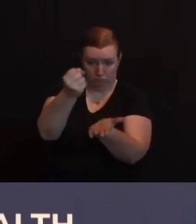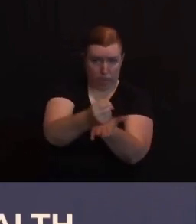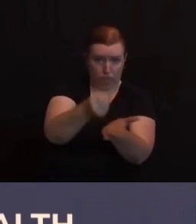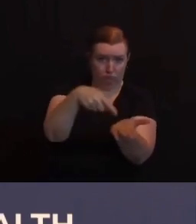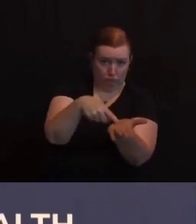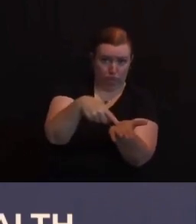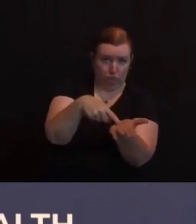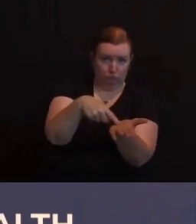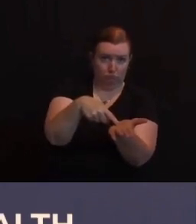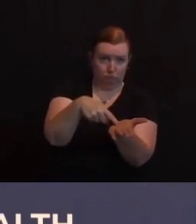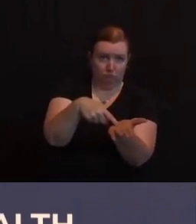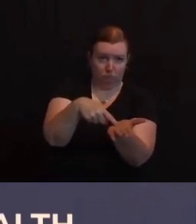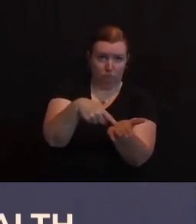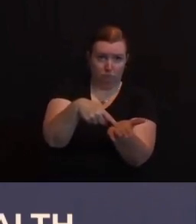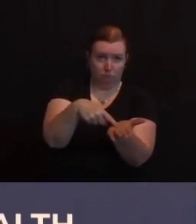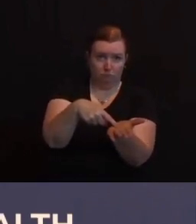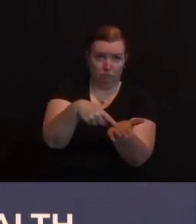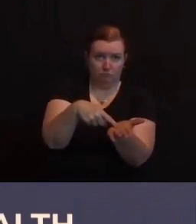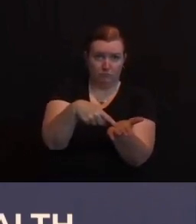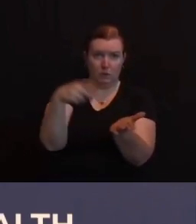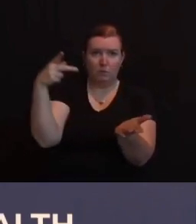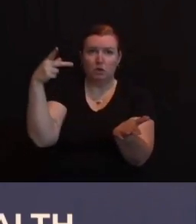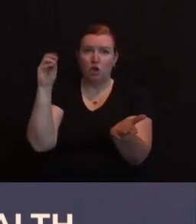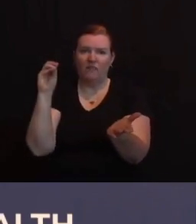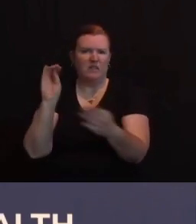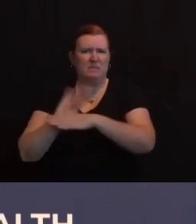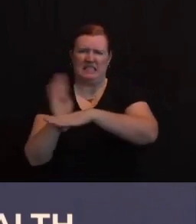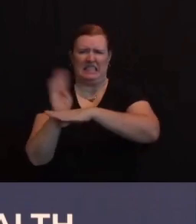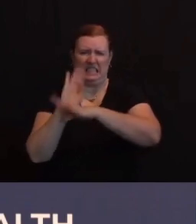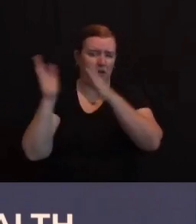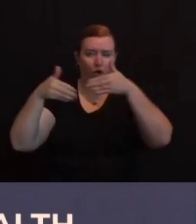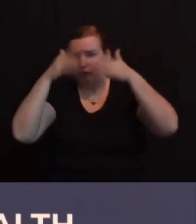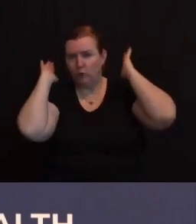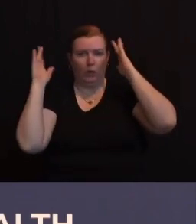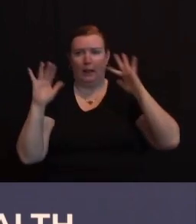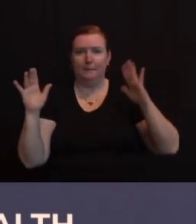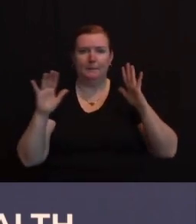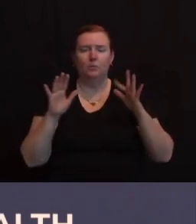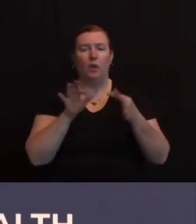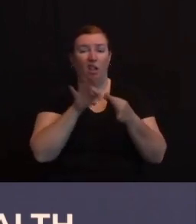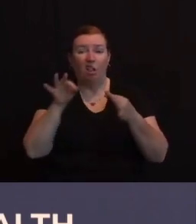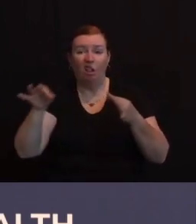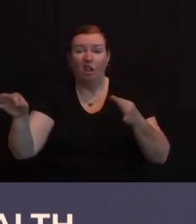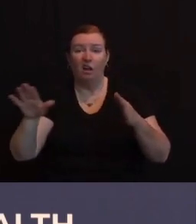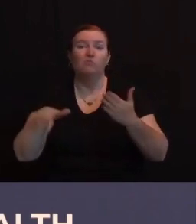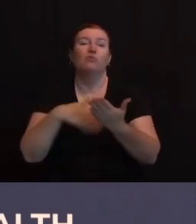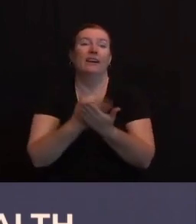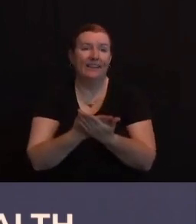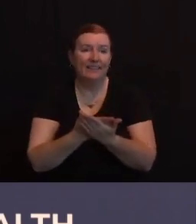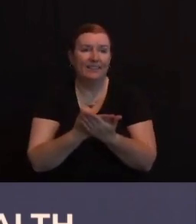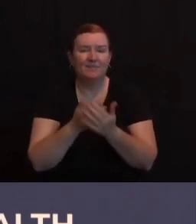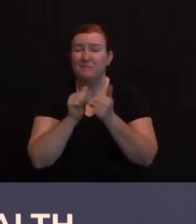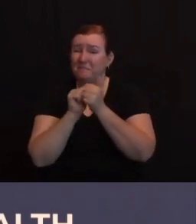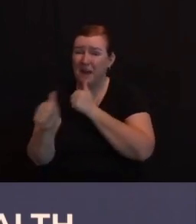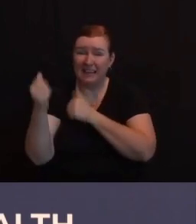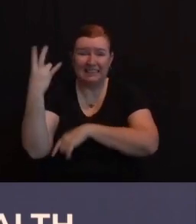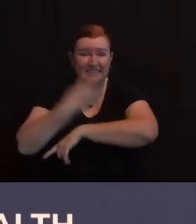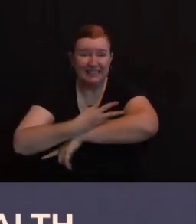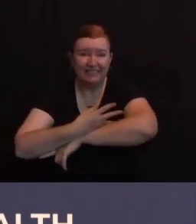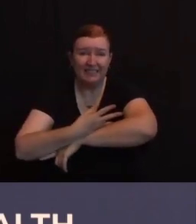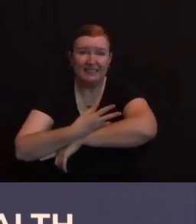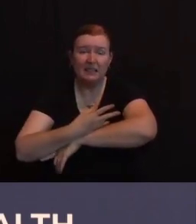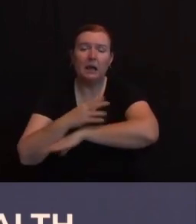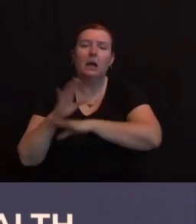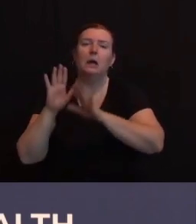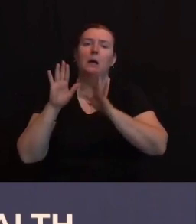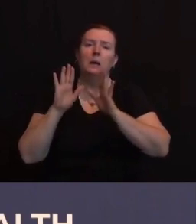all the challenges at the U.S. Postal Service. And again, we were pounding away on that front all that time.